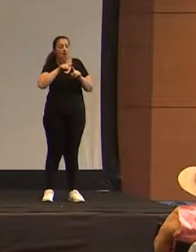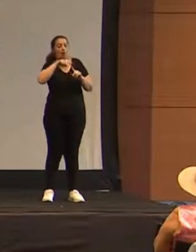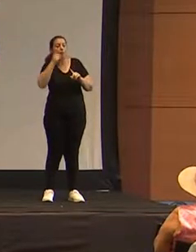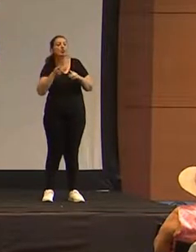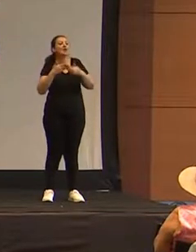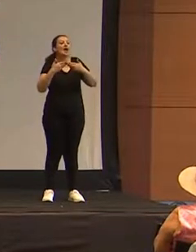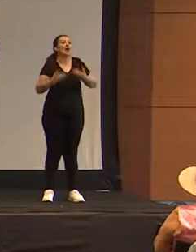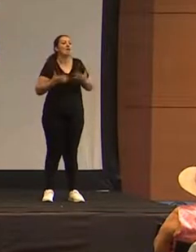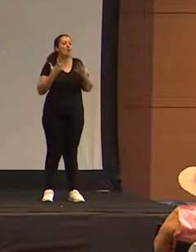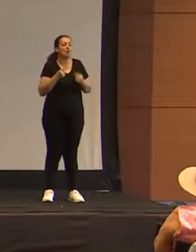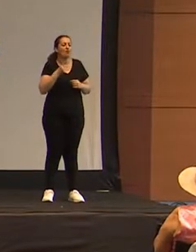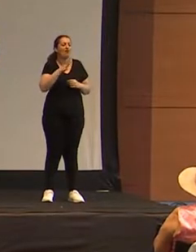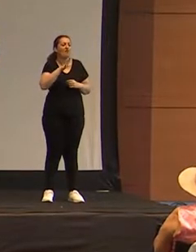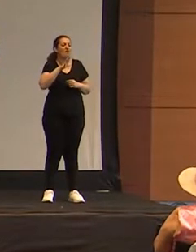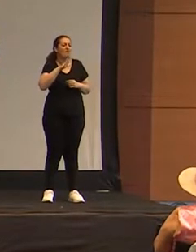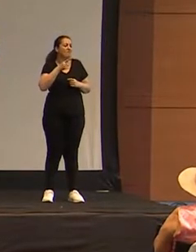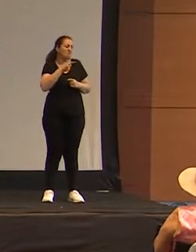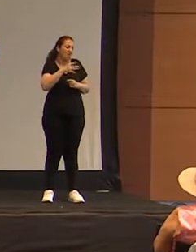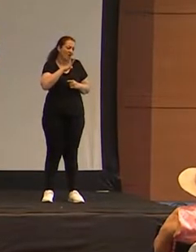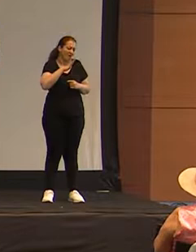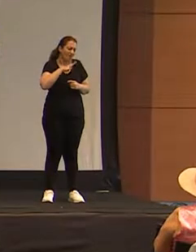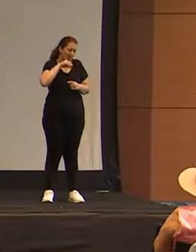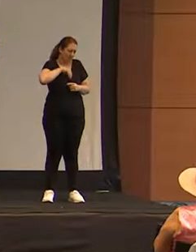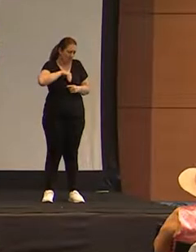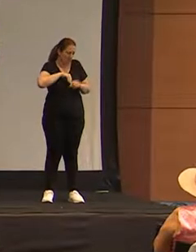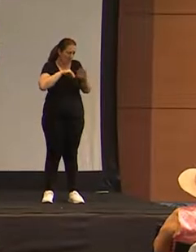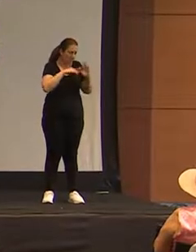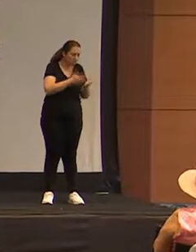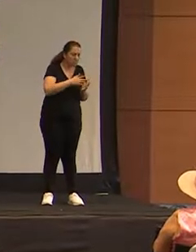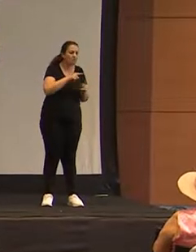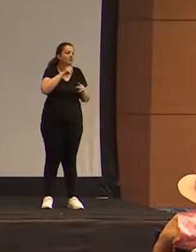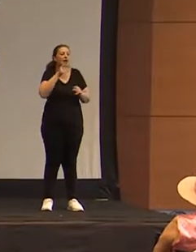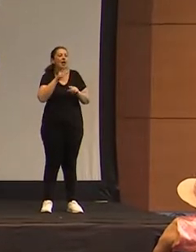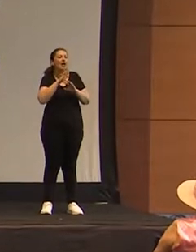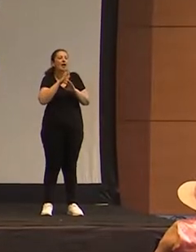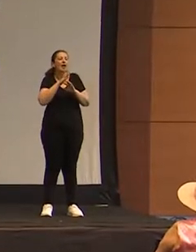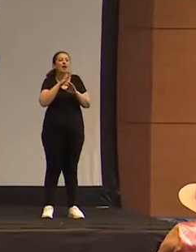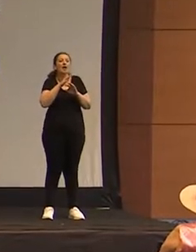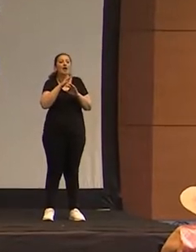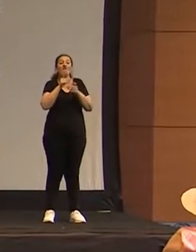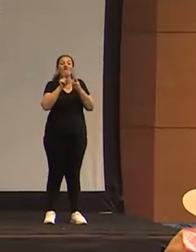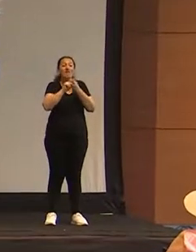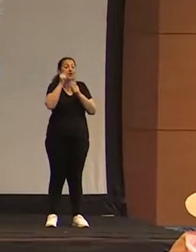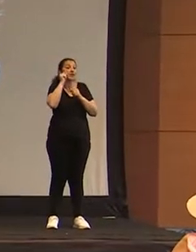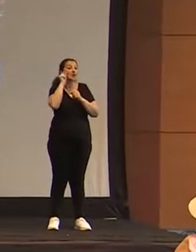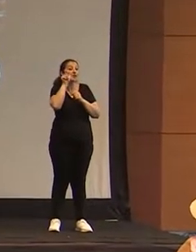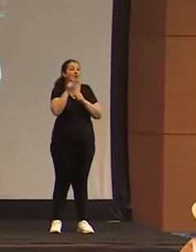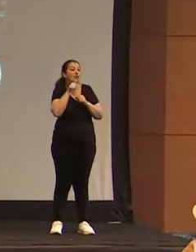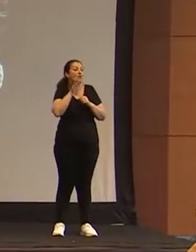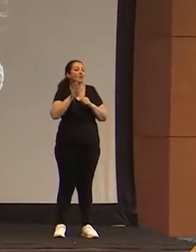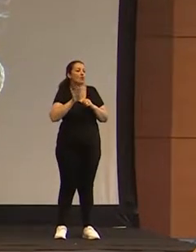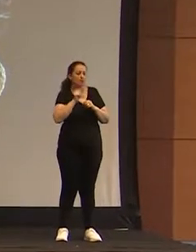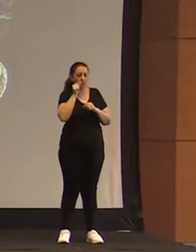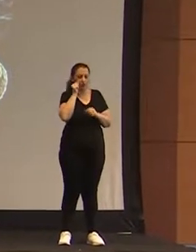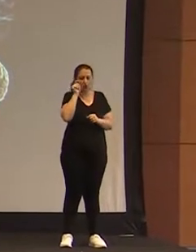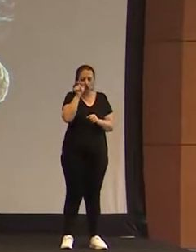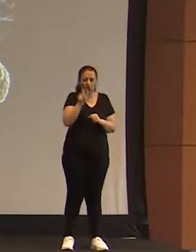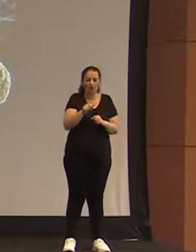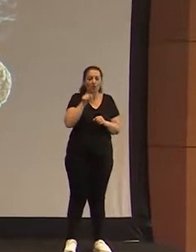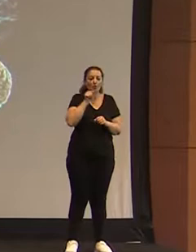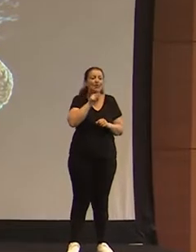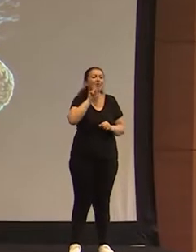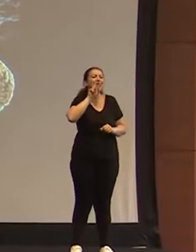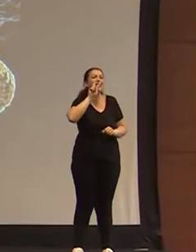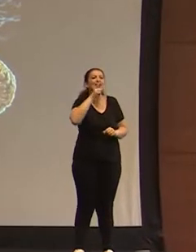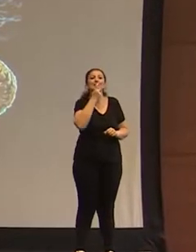uh here assumption and acceptance so this is about induction